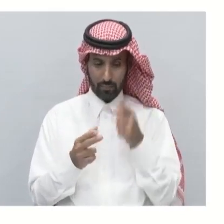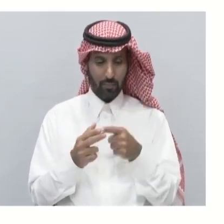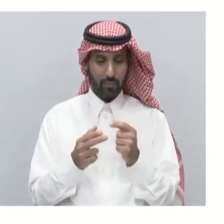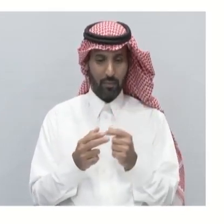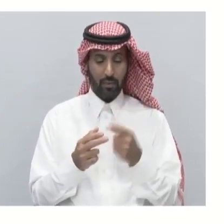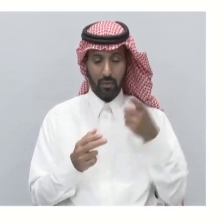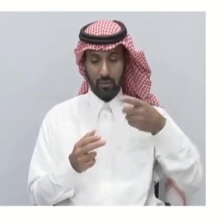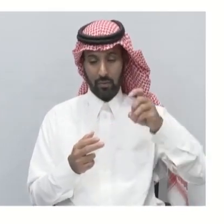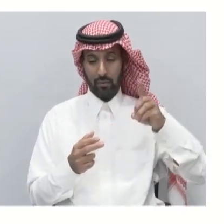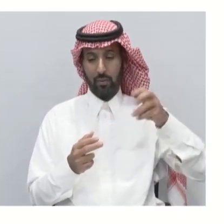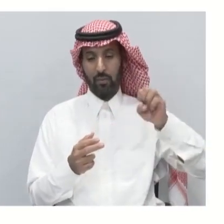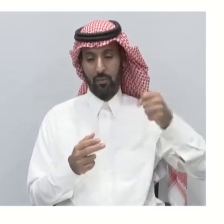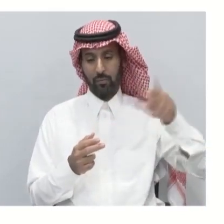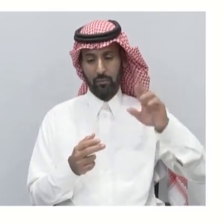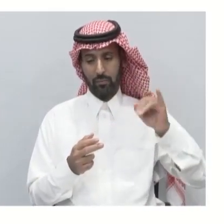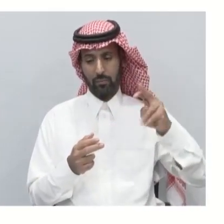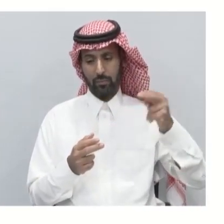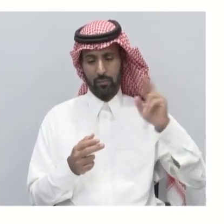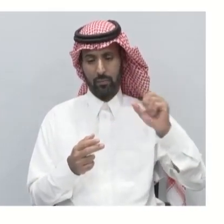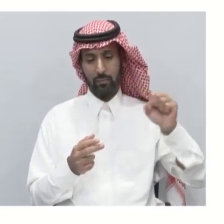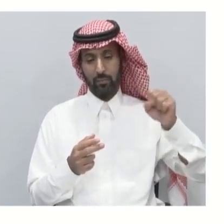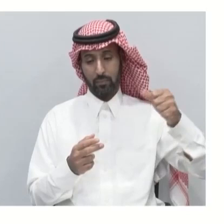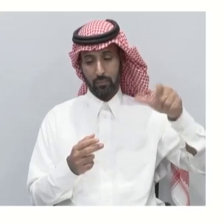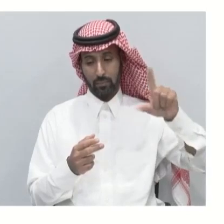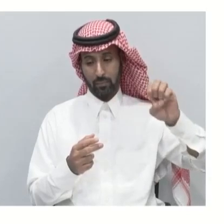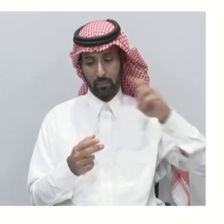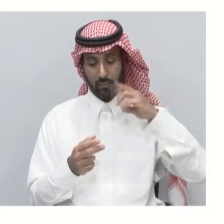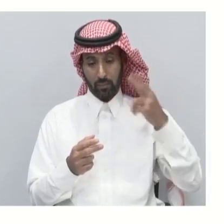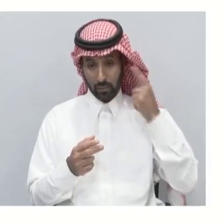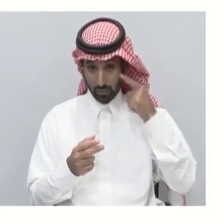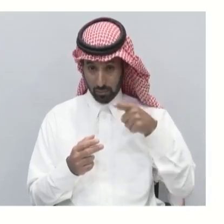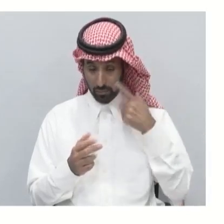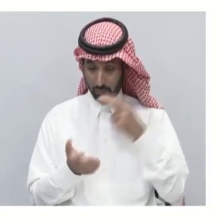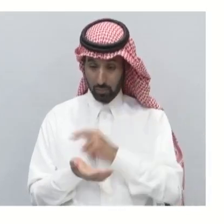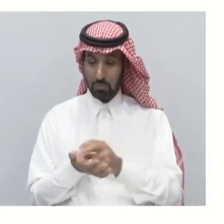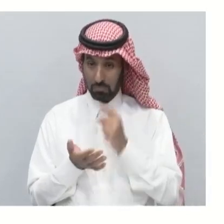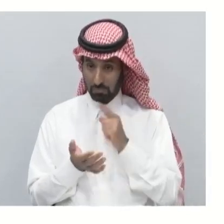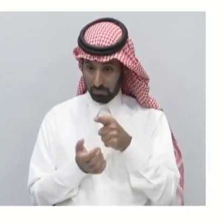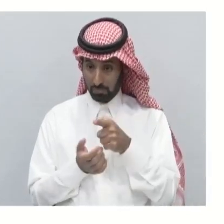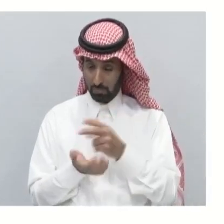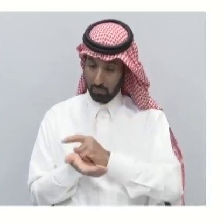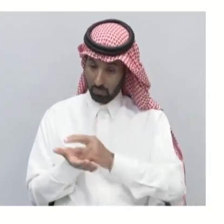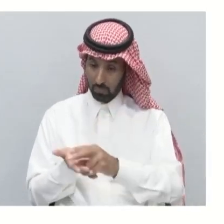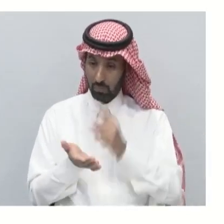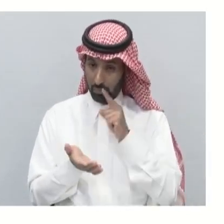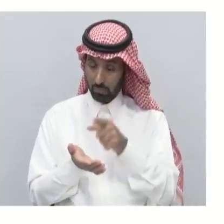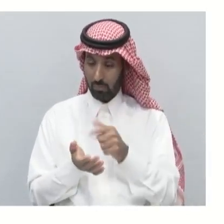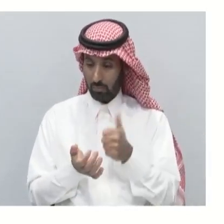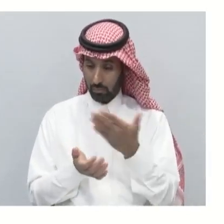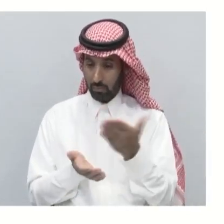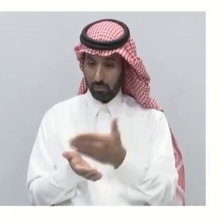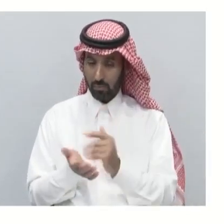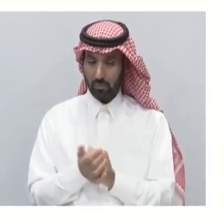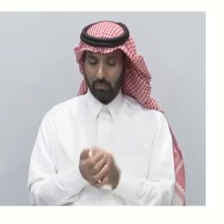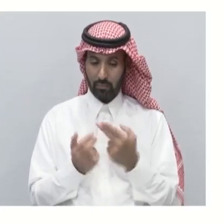be, Dear Mr. Saleh, hope this email finds you well. Here, I am contacting Mr. Saleh, and